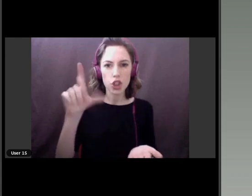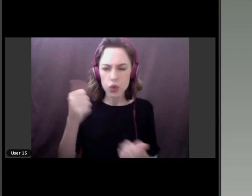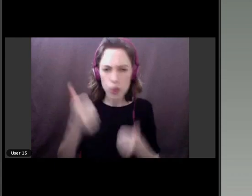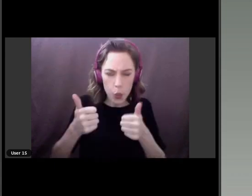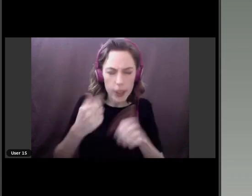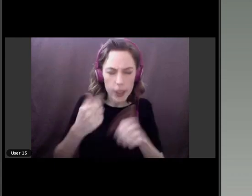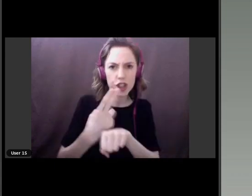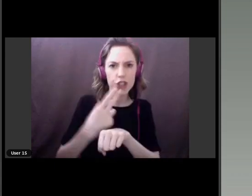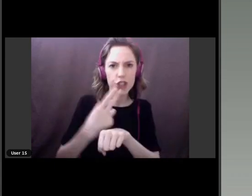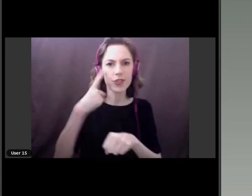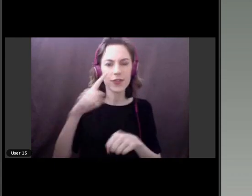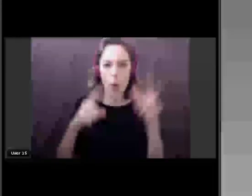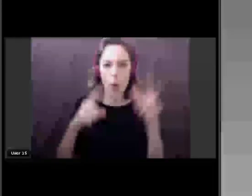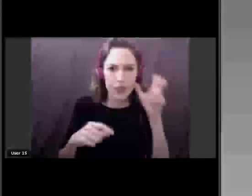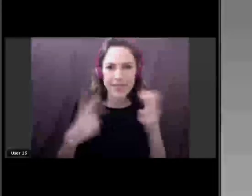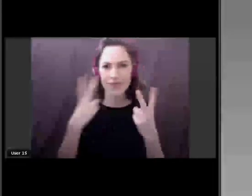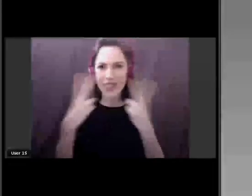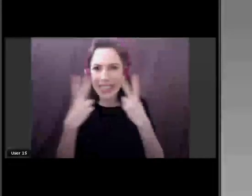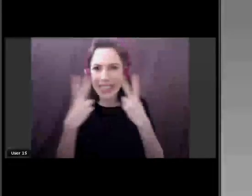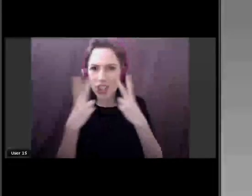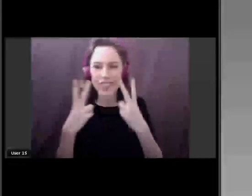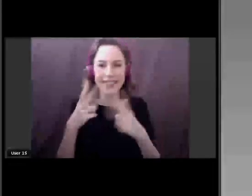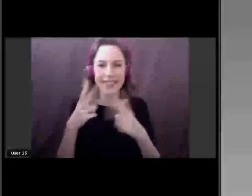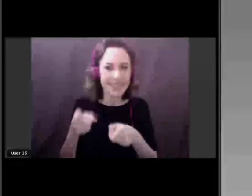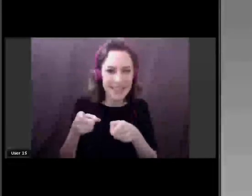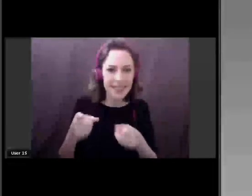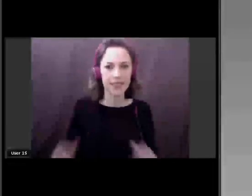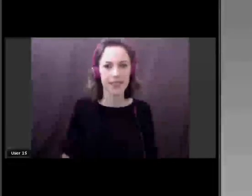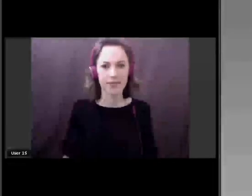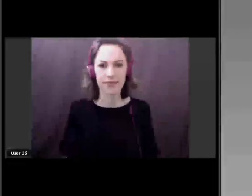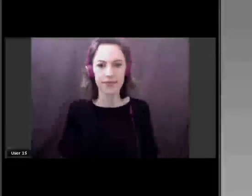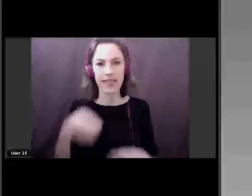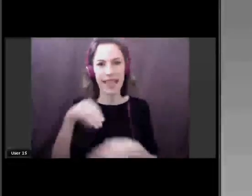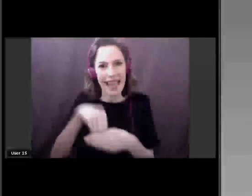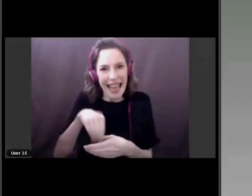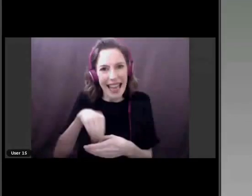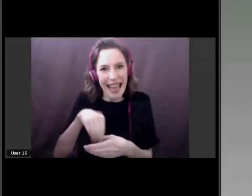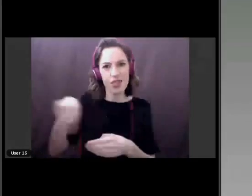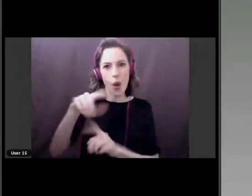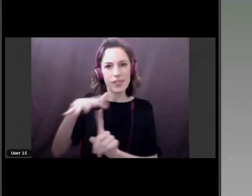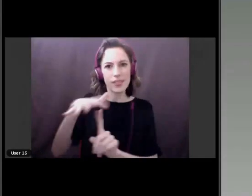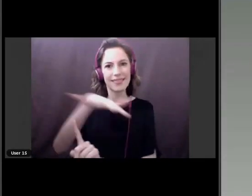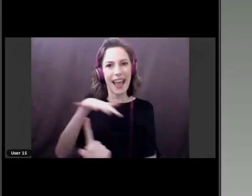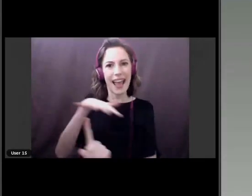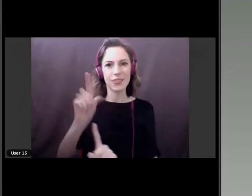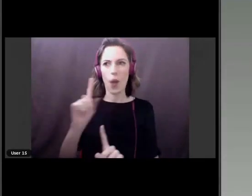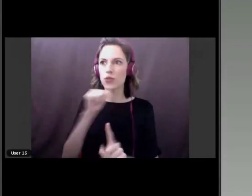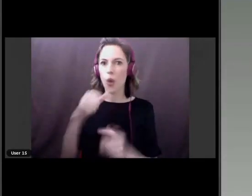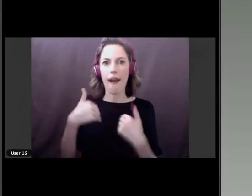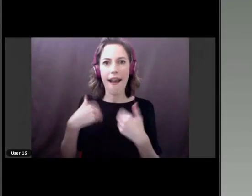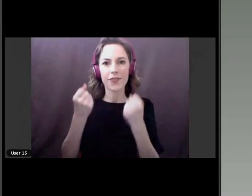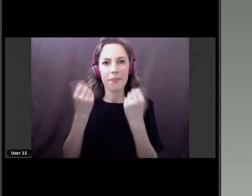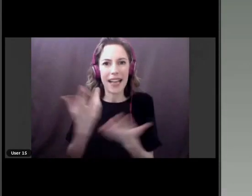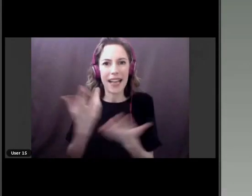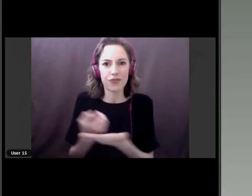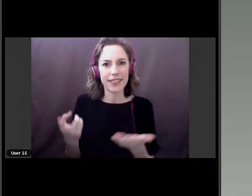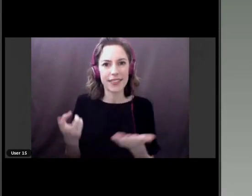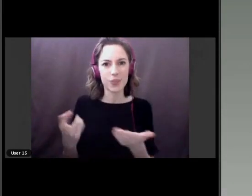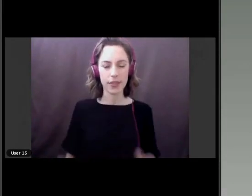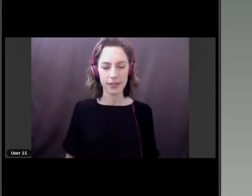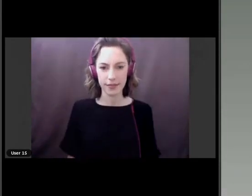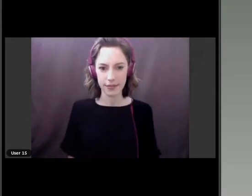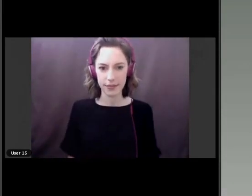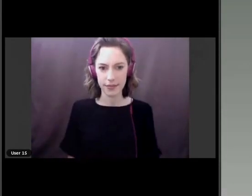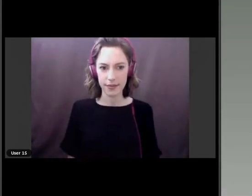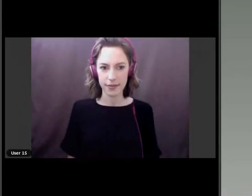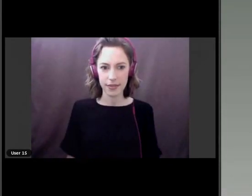seeing where only certain children who are suspected of having a hearing or vision challenge are screened, and then that loses a lot of children who